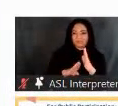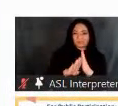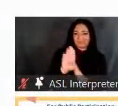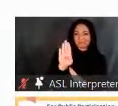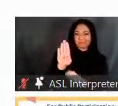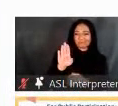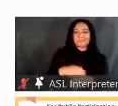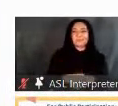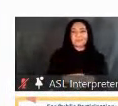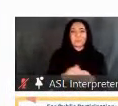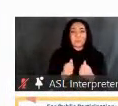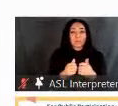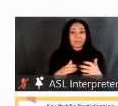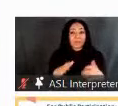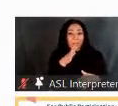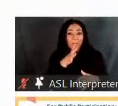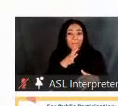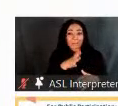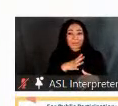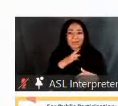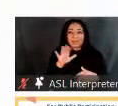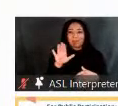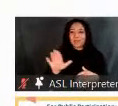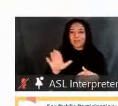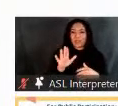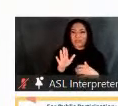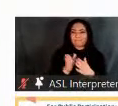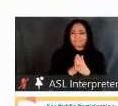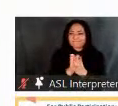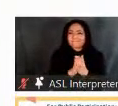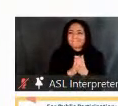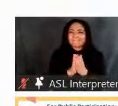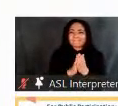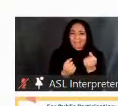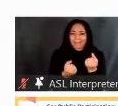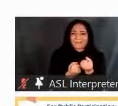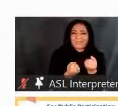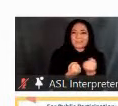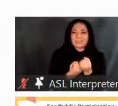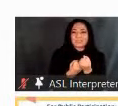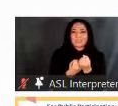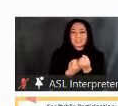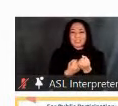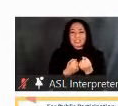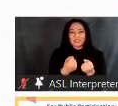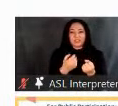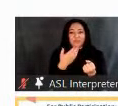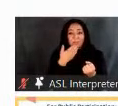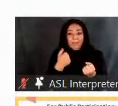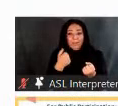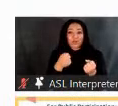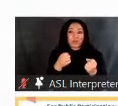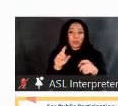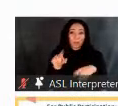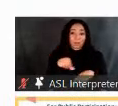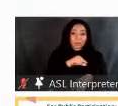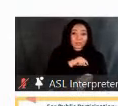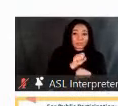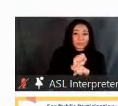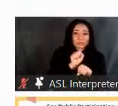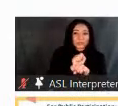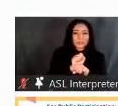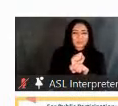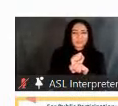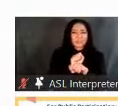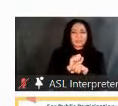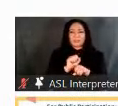their tenacious advocacy for better recognition of their work, we would not be where we are today. As we continue